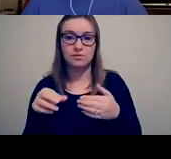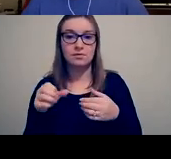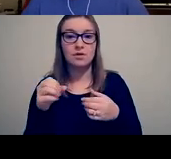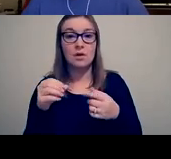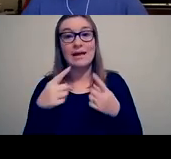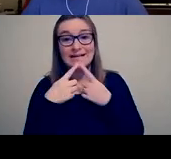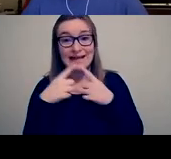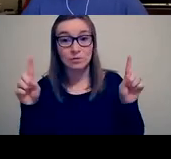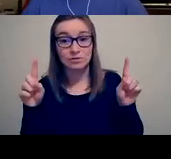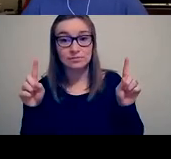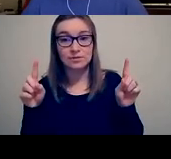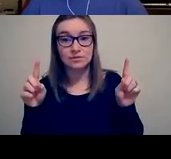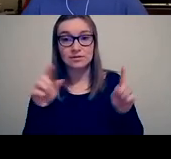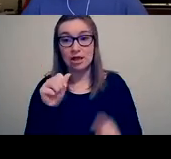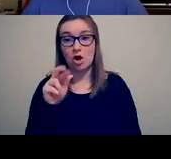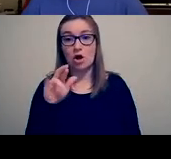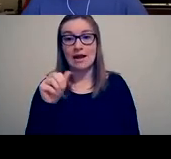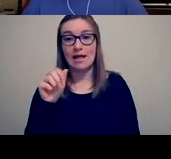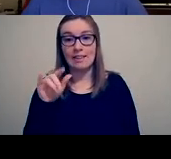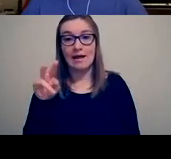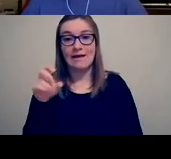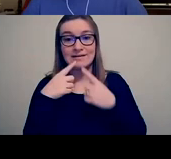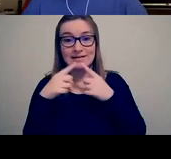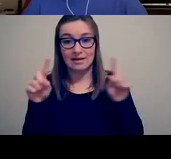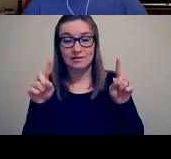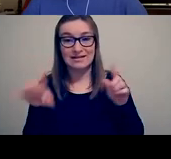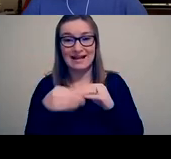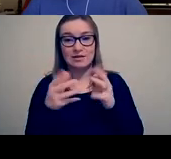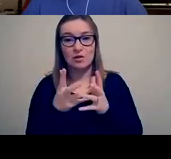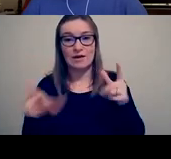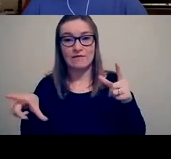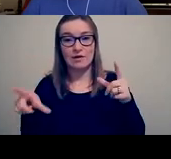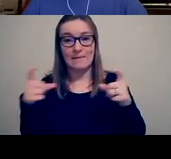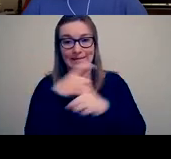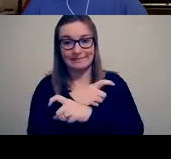the ARIA live announcement, it really adds a lot of complexity to the code.